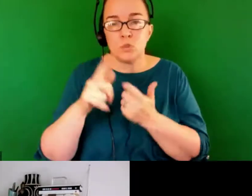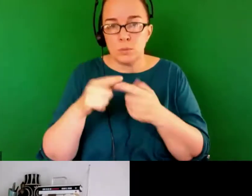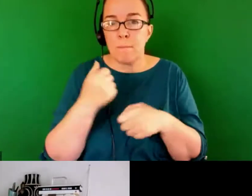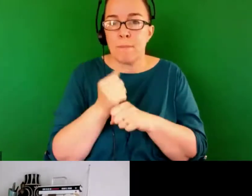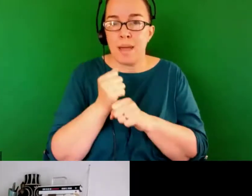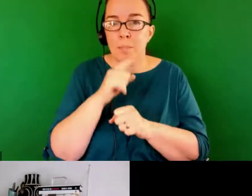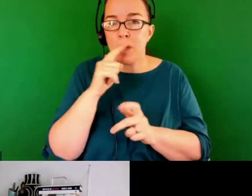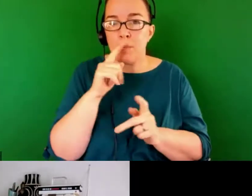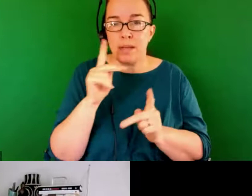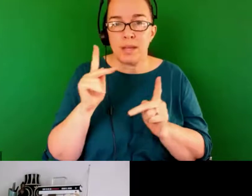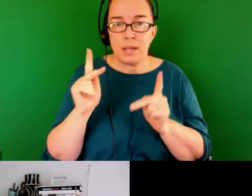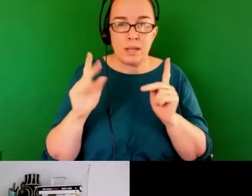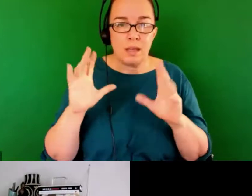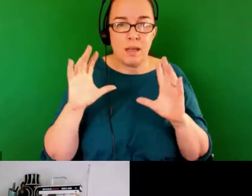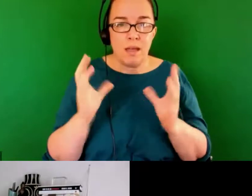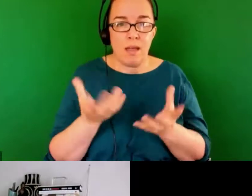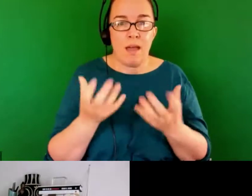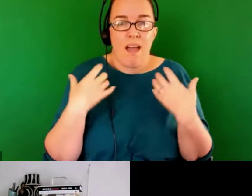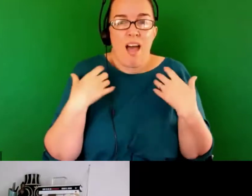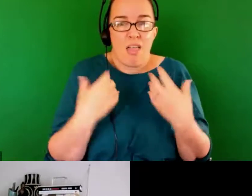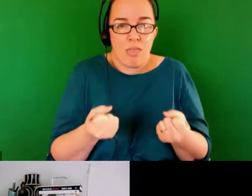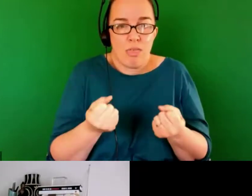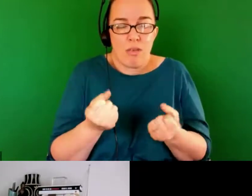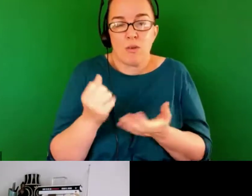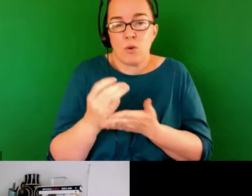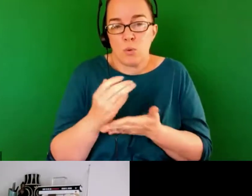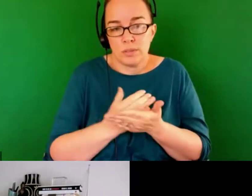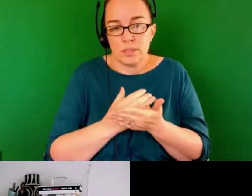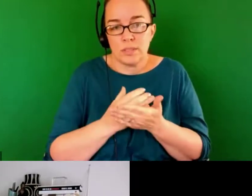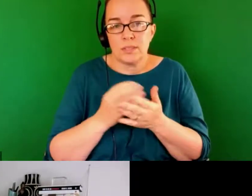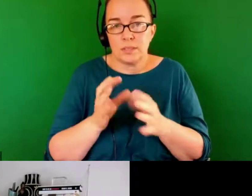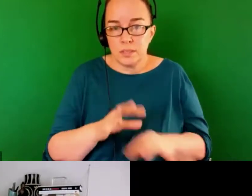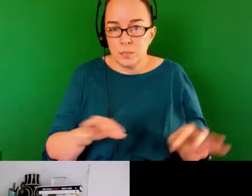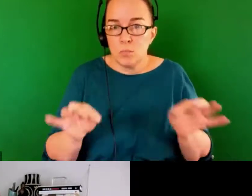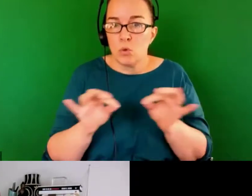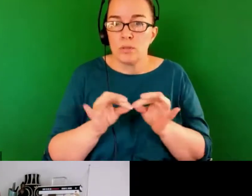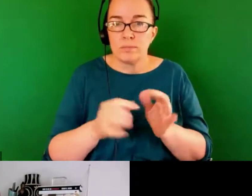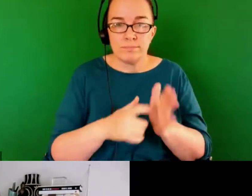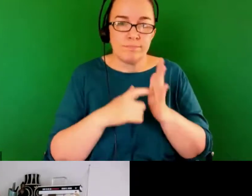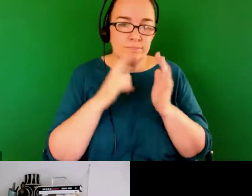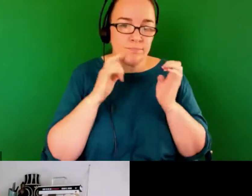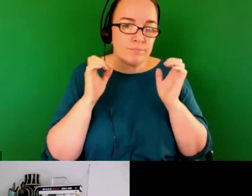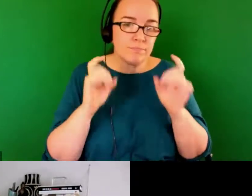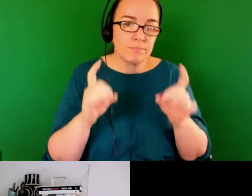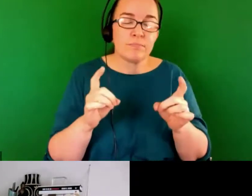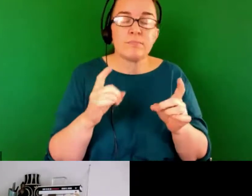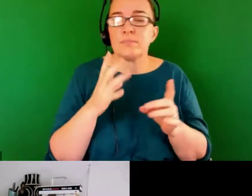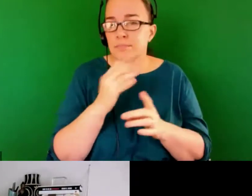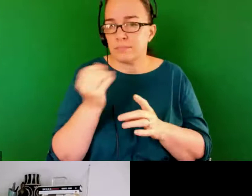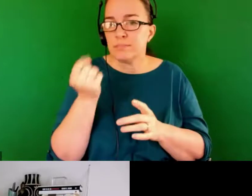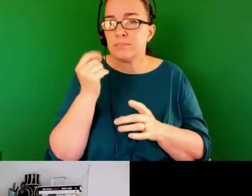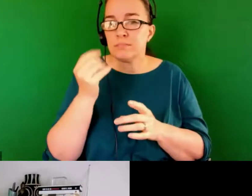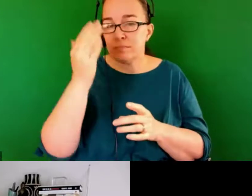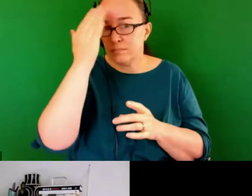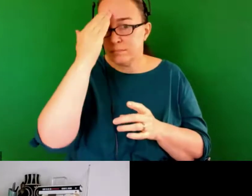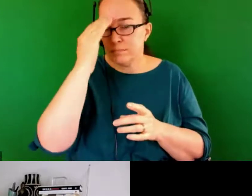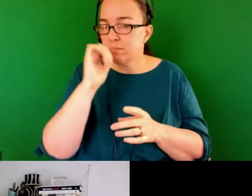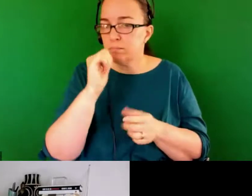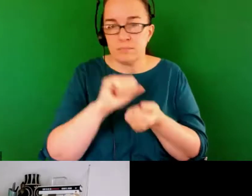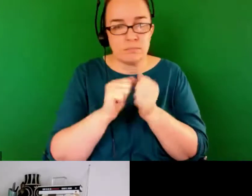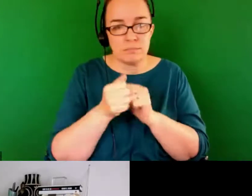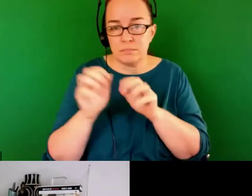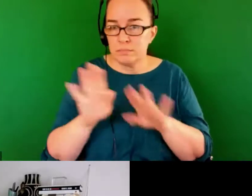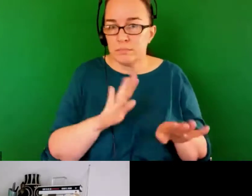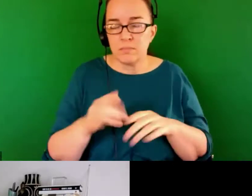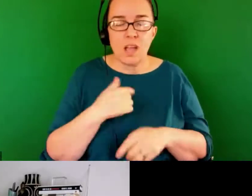make public health related courses really, really important and vital for education. Understand that knowledge does not change behavior. I've